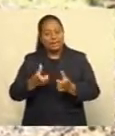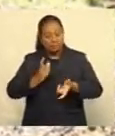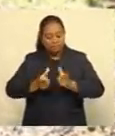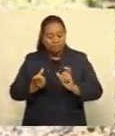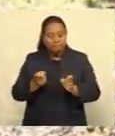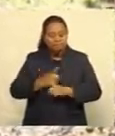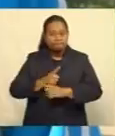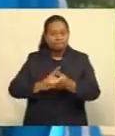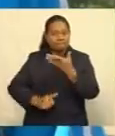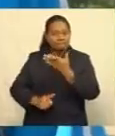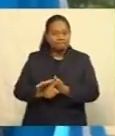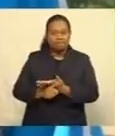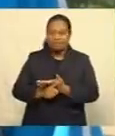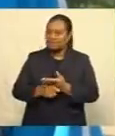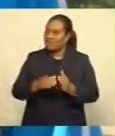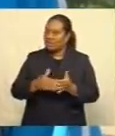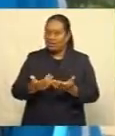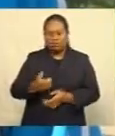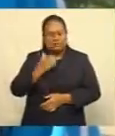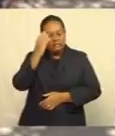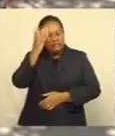crisis, it's a growing concern.